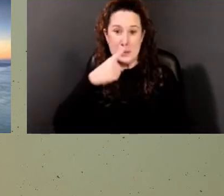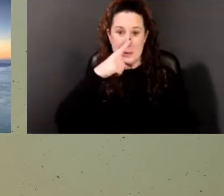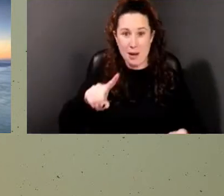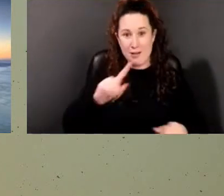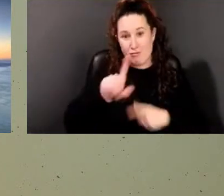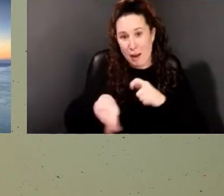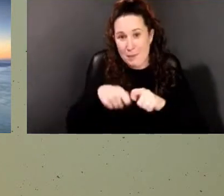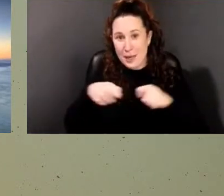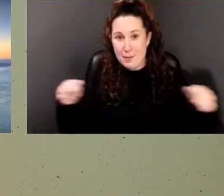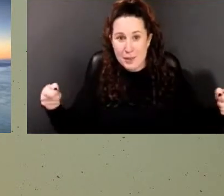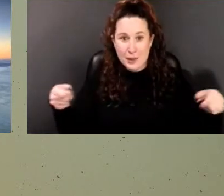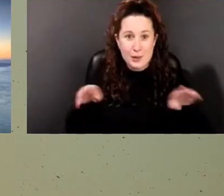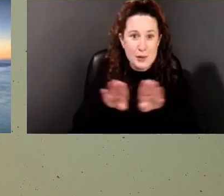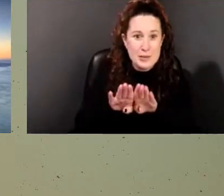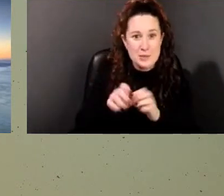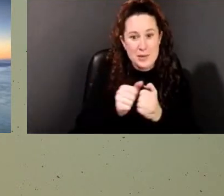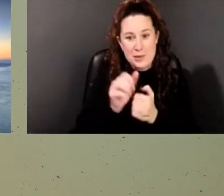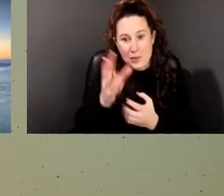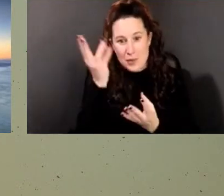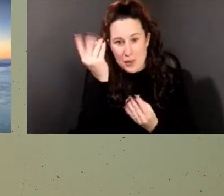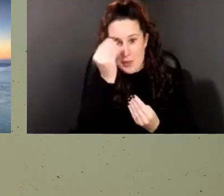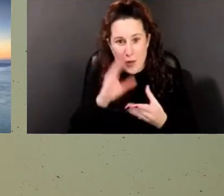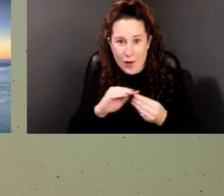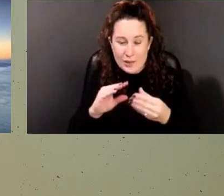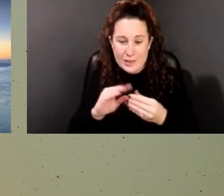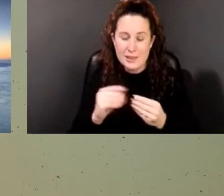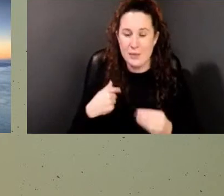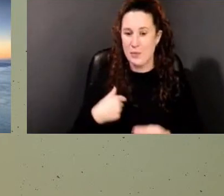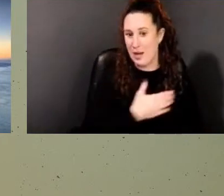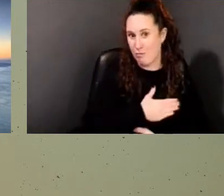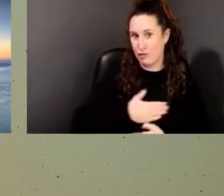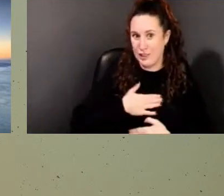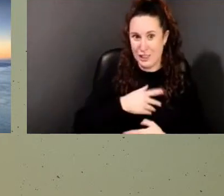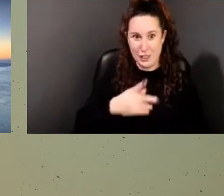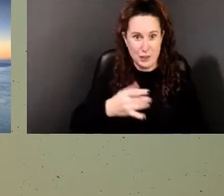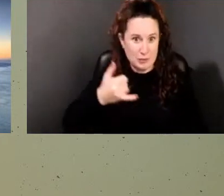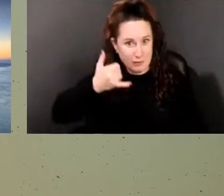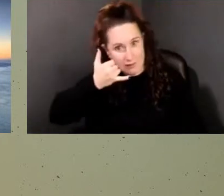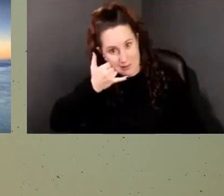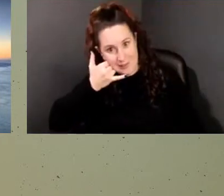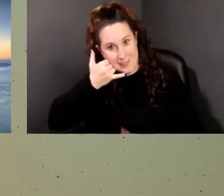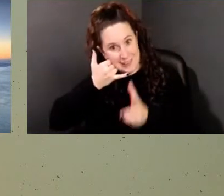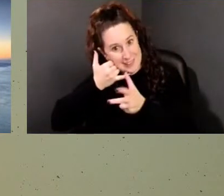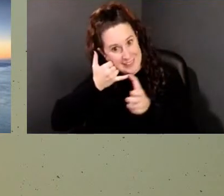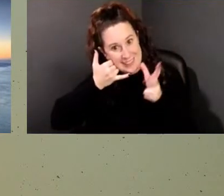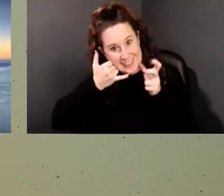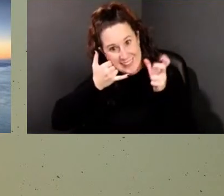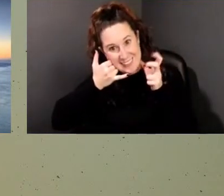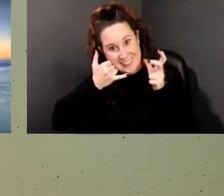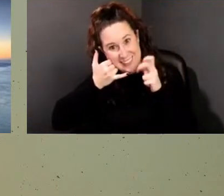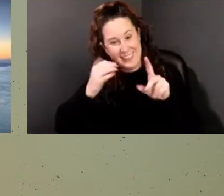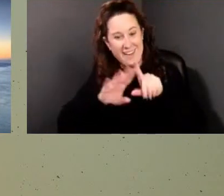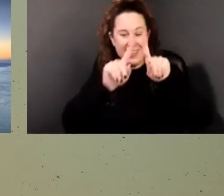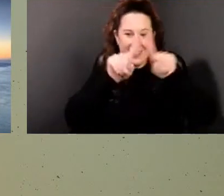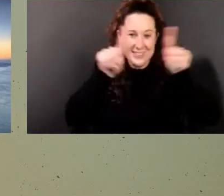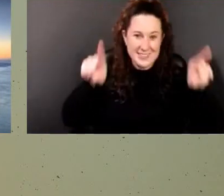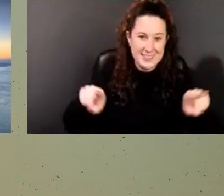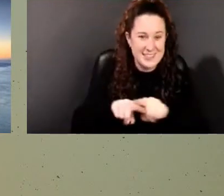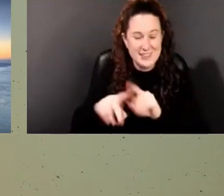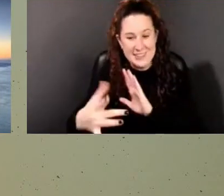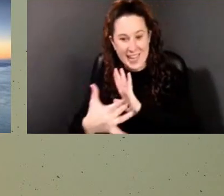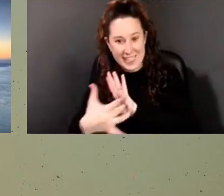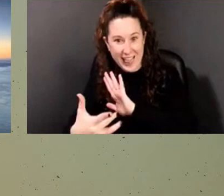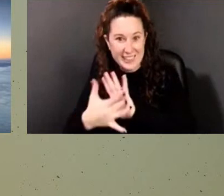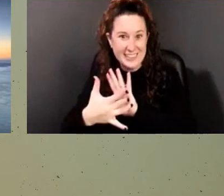thoughts? And we appreciate again you being on the phone and on our screen and the technology.